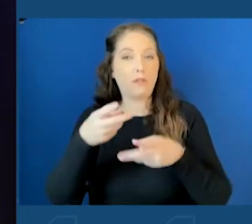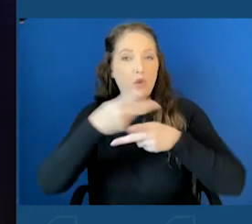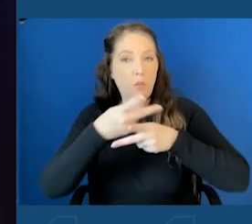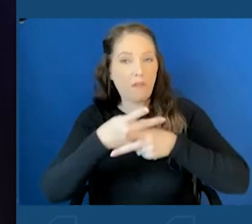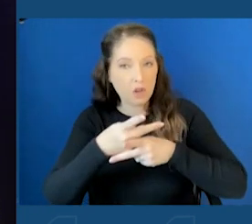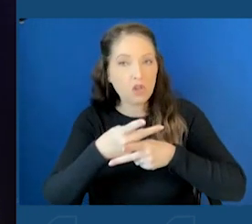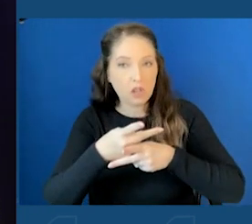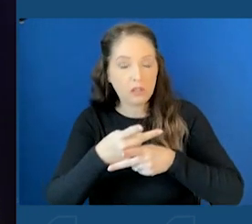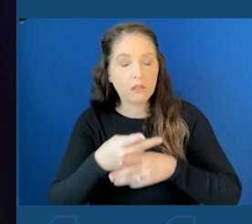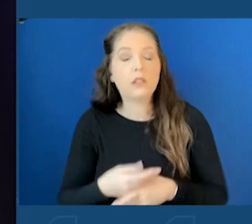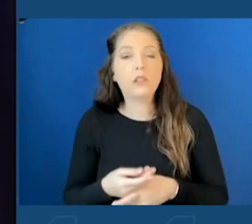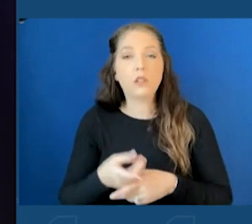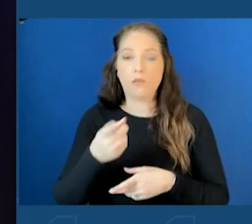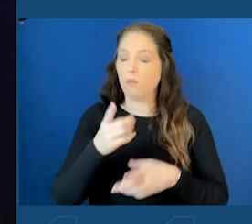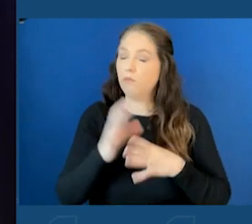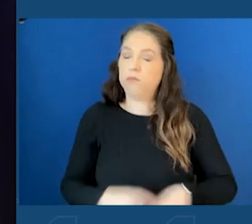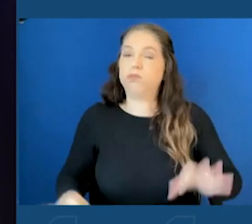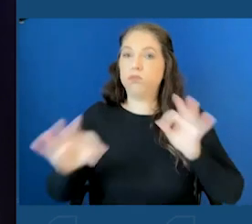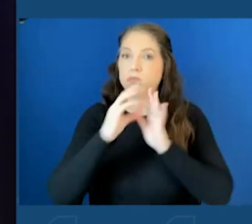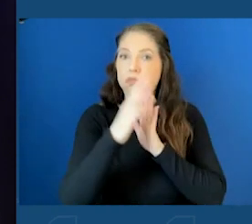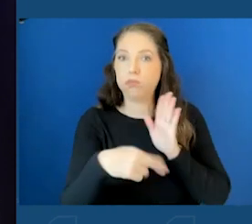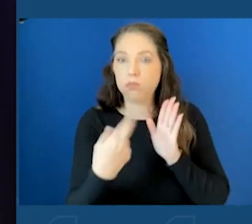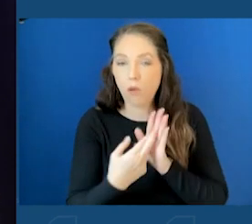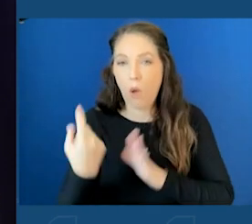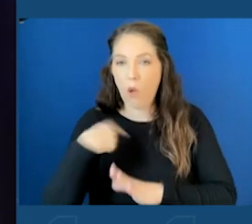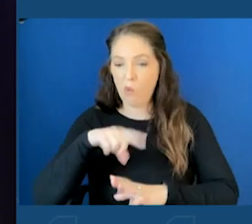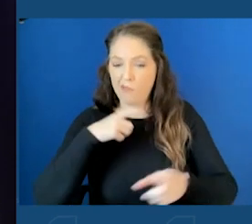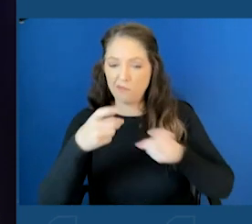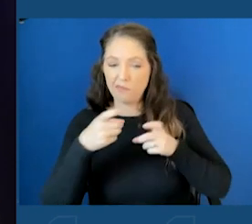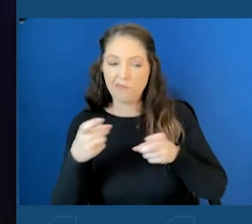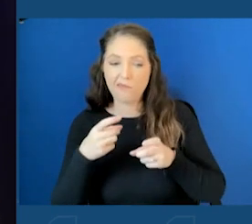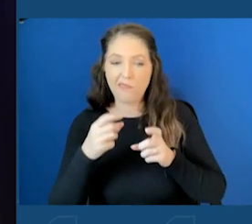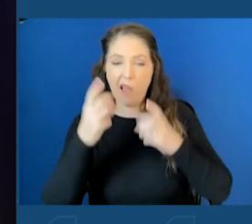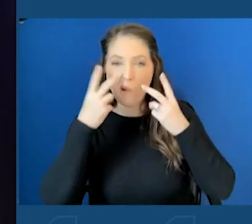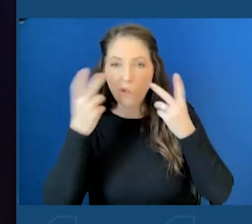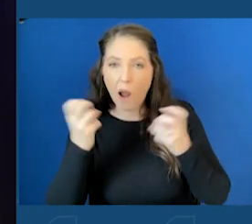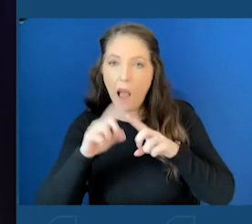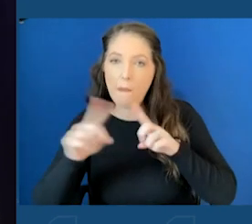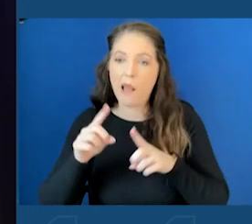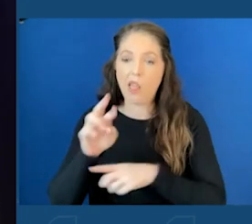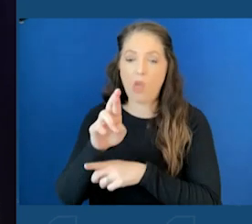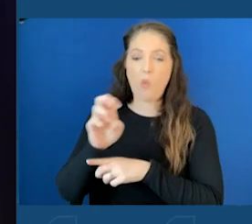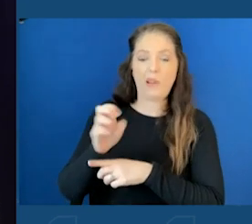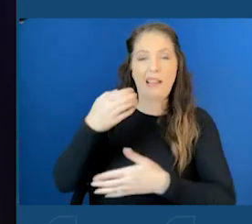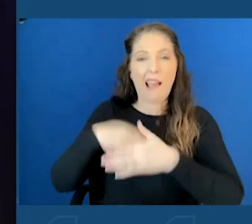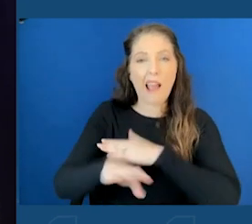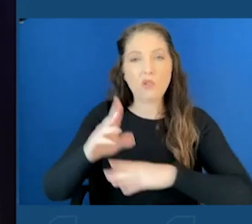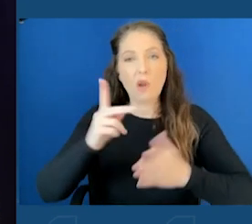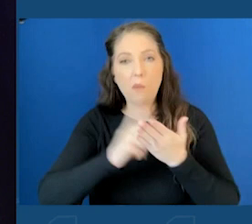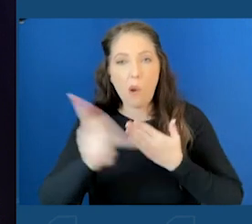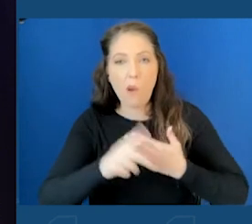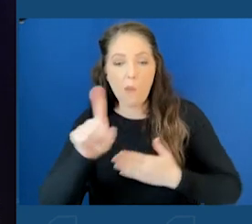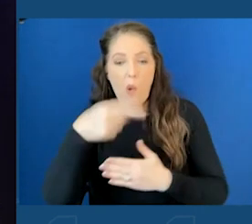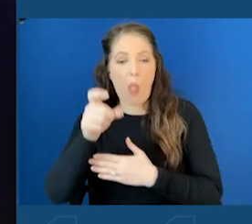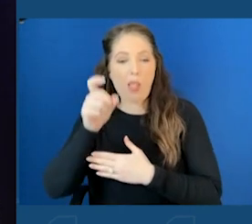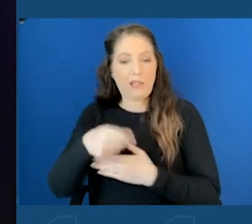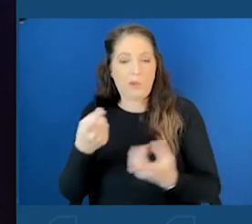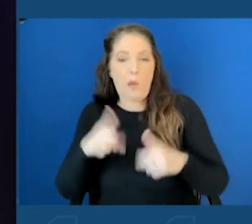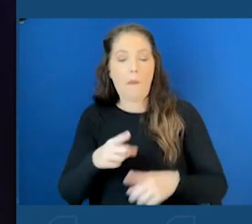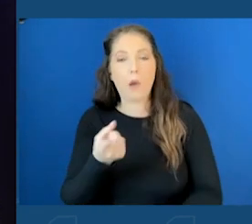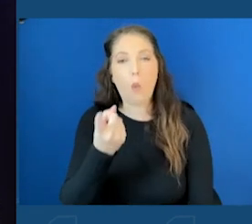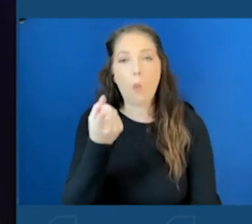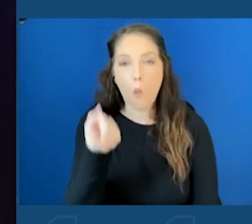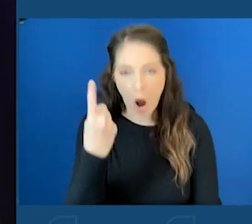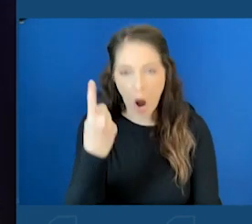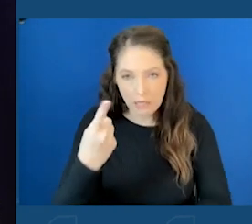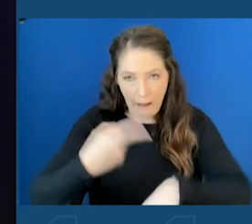as we deal with the specter of crime, but also the reentry program, so people only have to go through once. And that is our objective, so